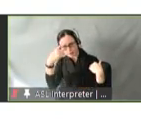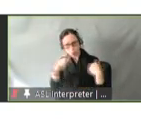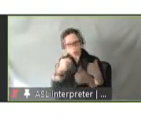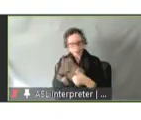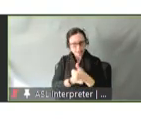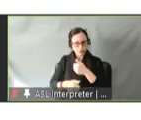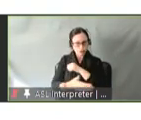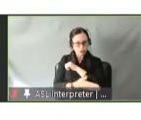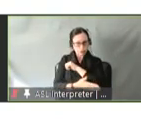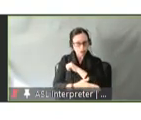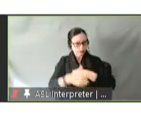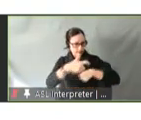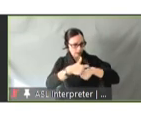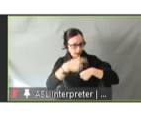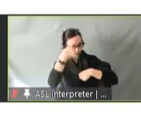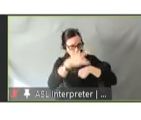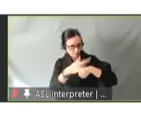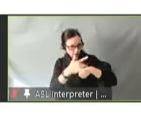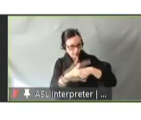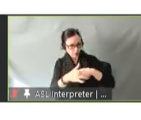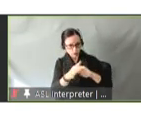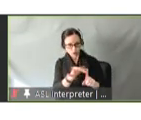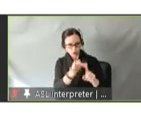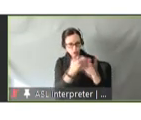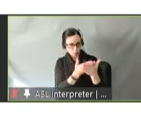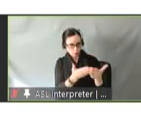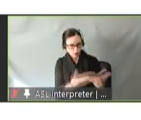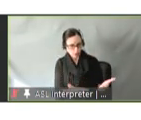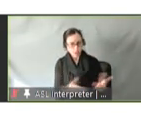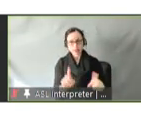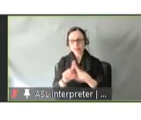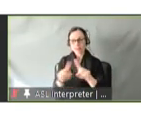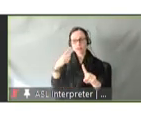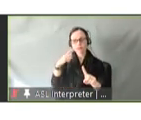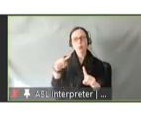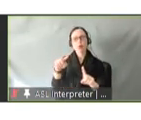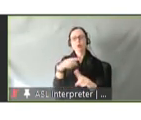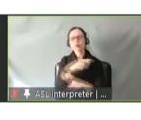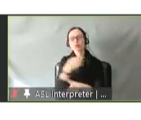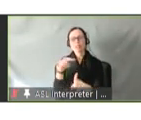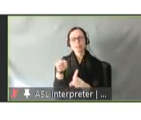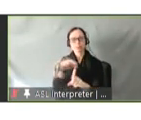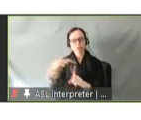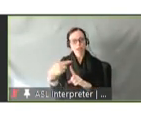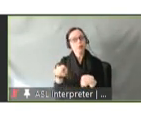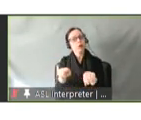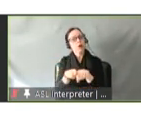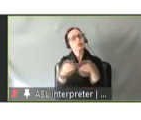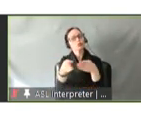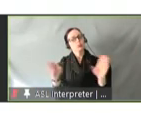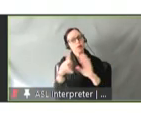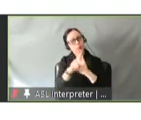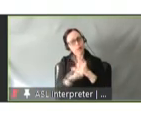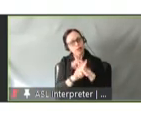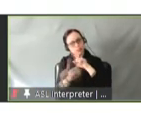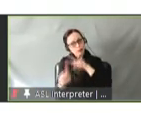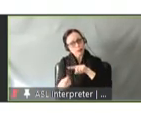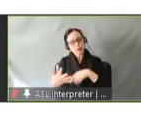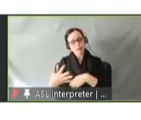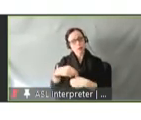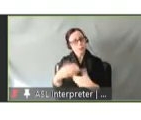the timing of availability of certain products, and then the differences in risk perceptions, as well as the broader policy response,